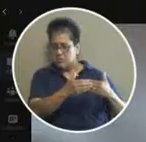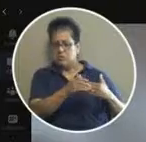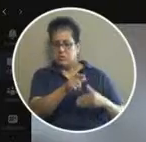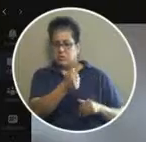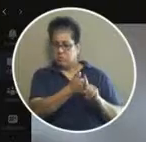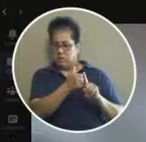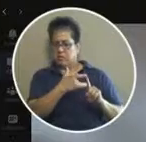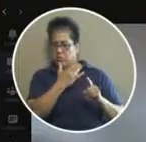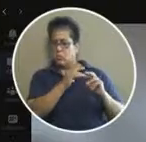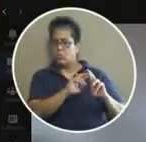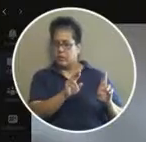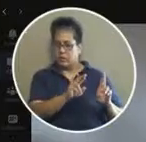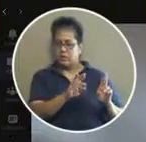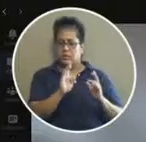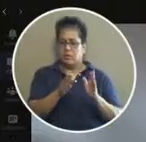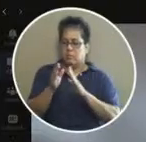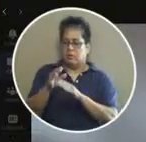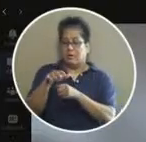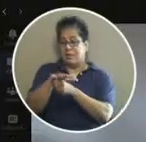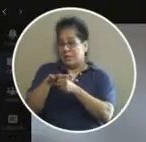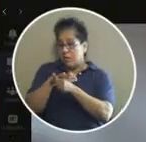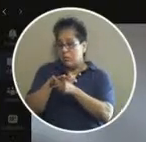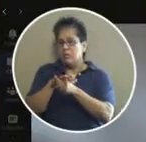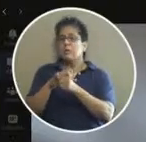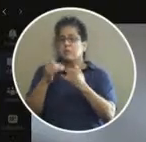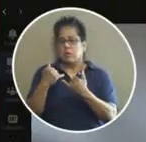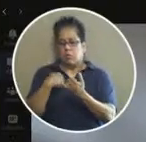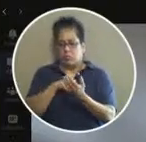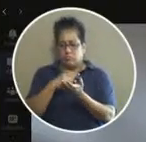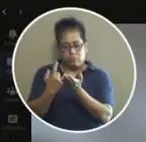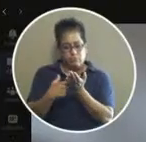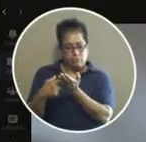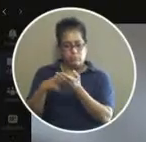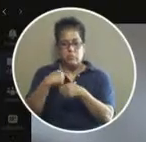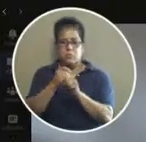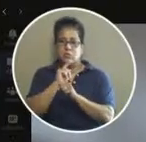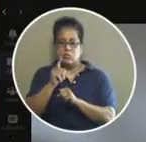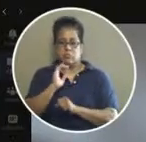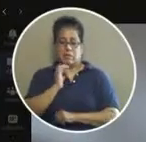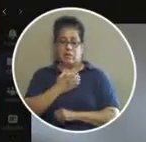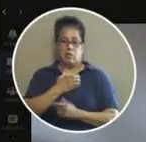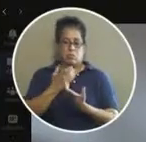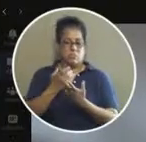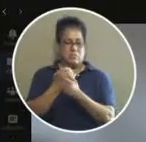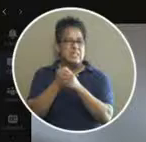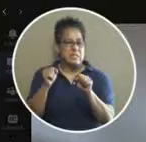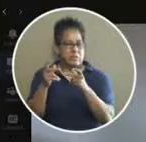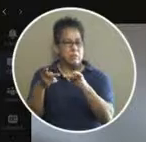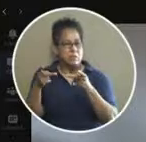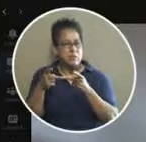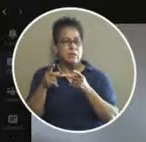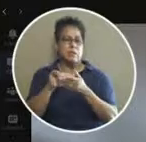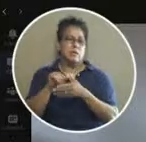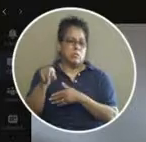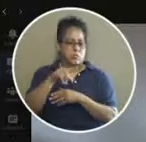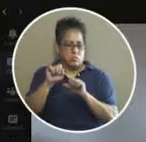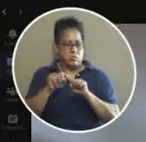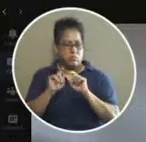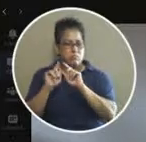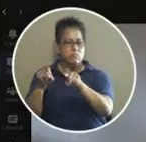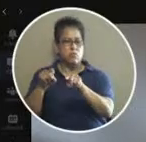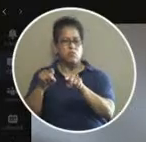point. We're looking at our situation to make sure that we are ready, that it's a safe place, that it's a place that you could go